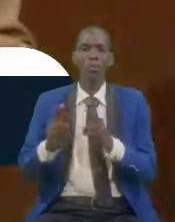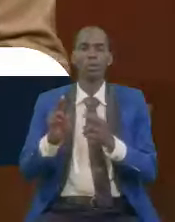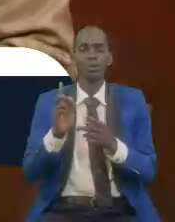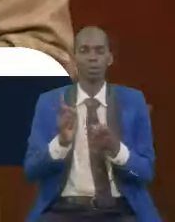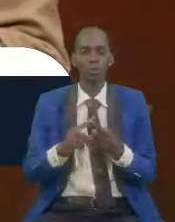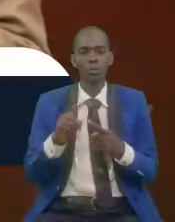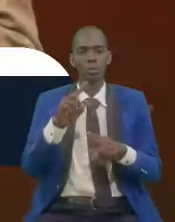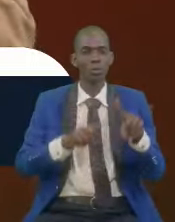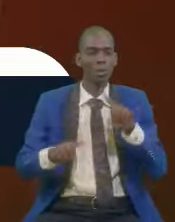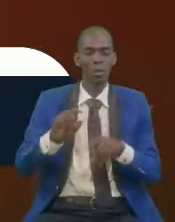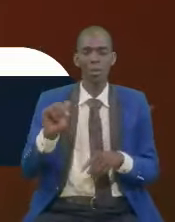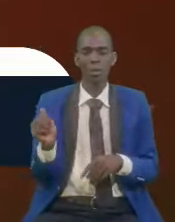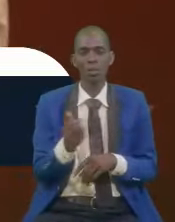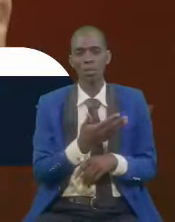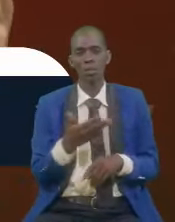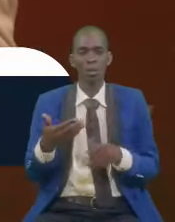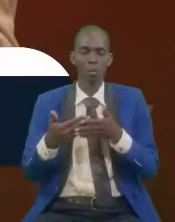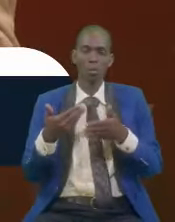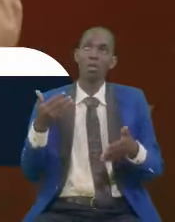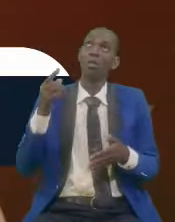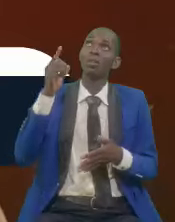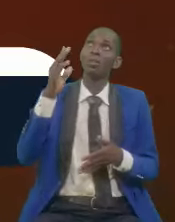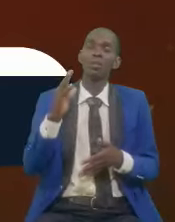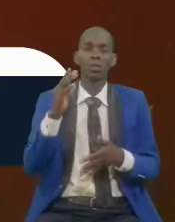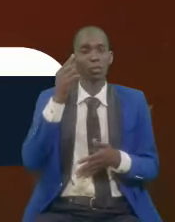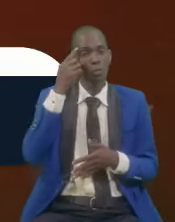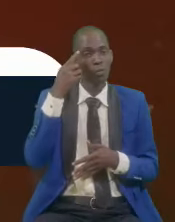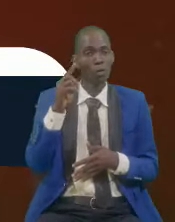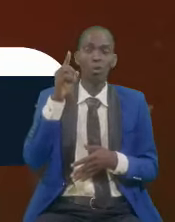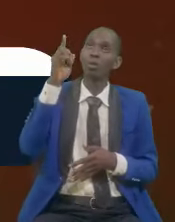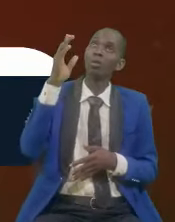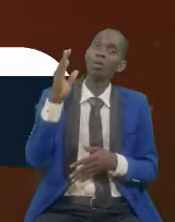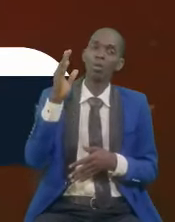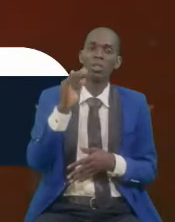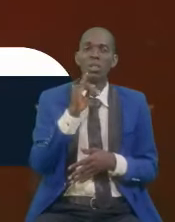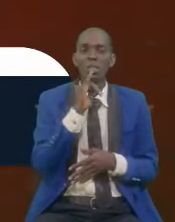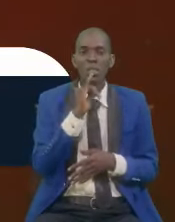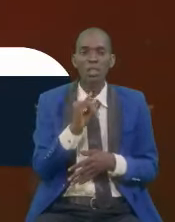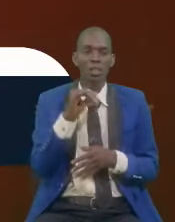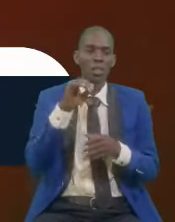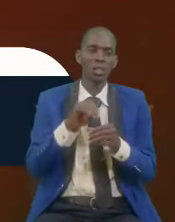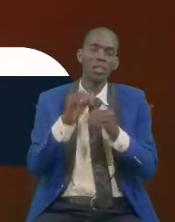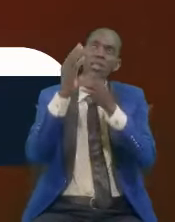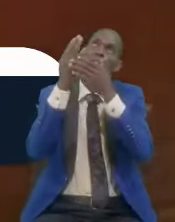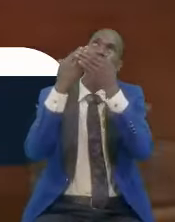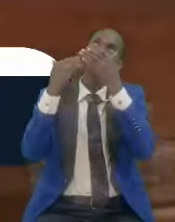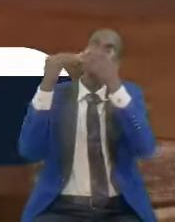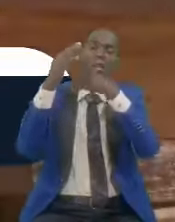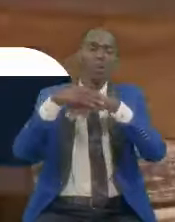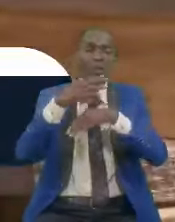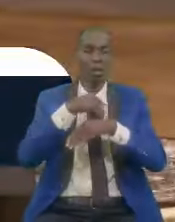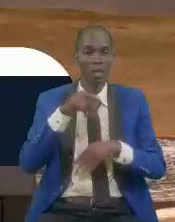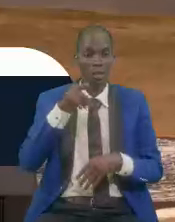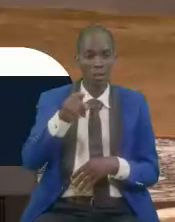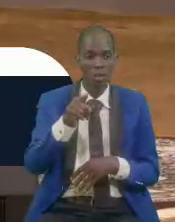utter anything before God. For God is in heaven, and